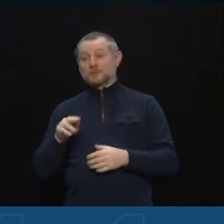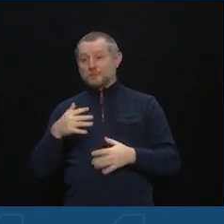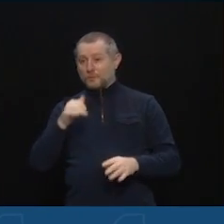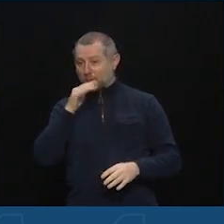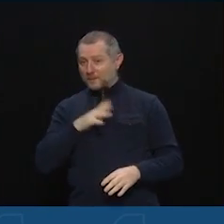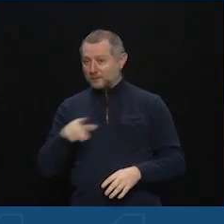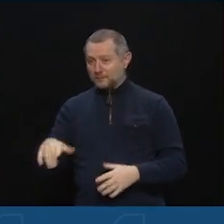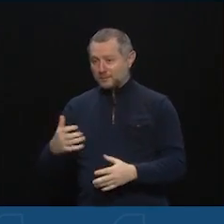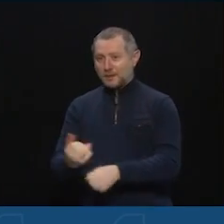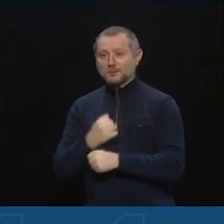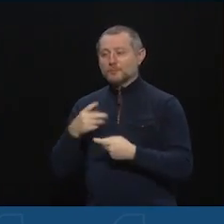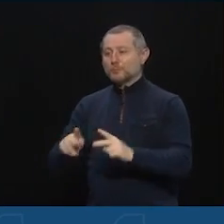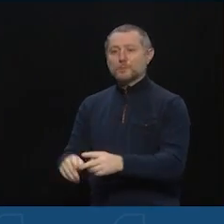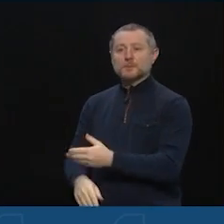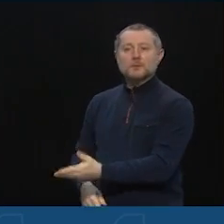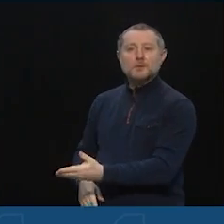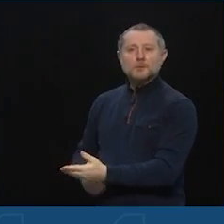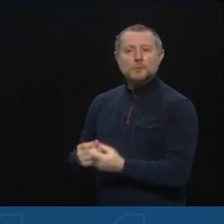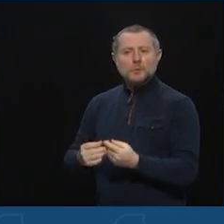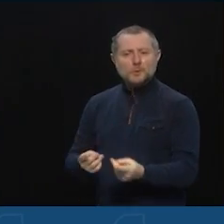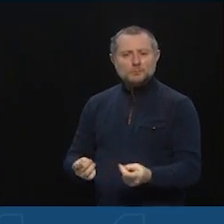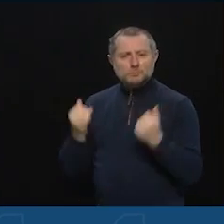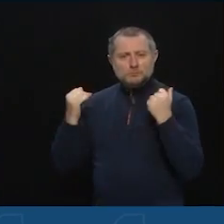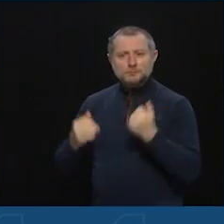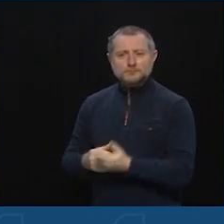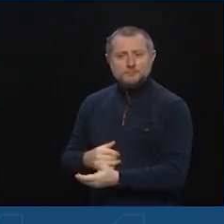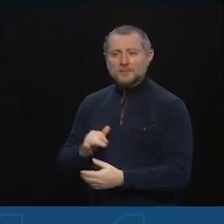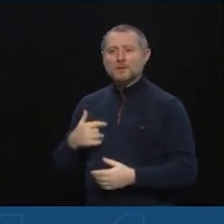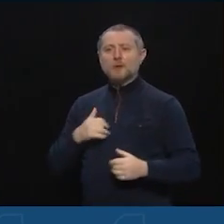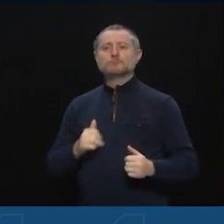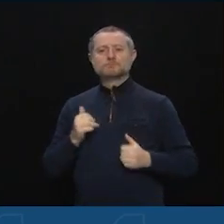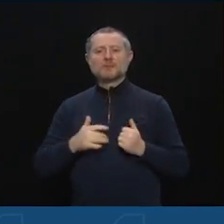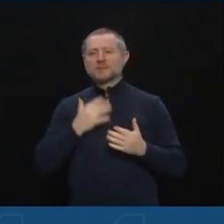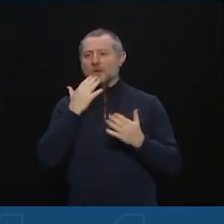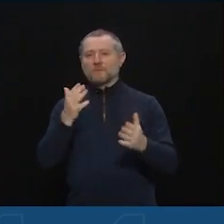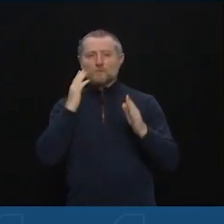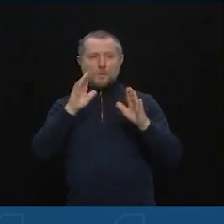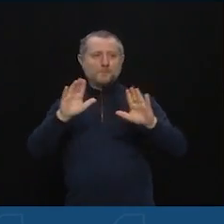this woman, Angela, had her permit. So I'm very impatient. All right, thanks, everybody.